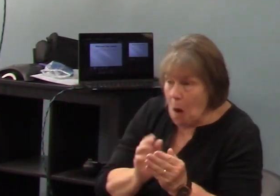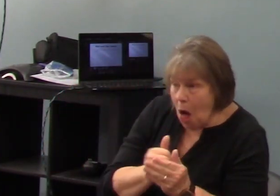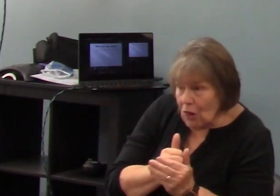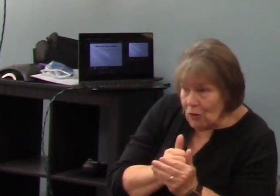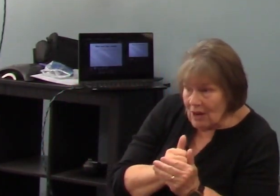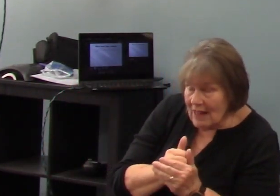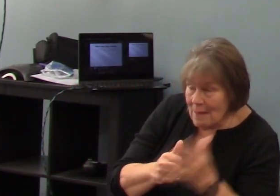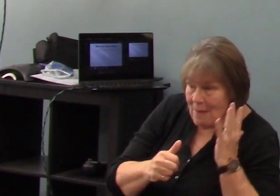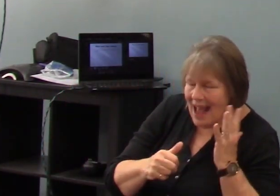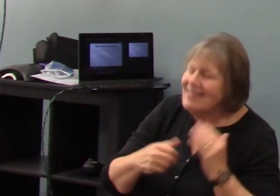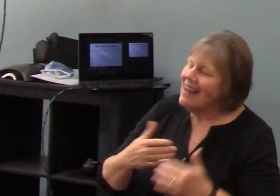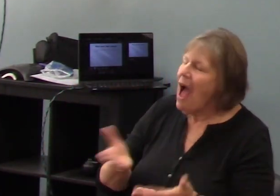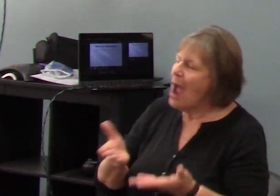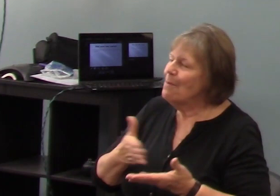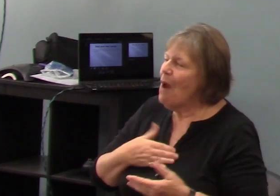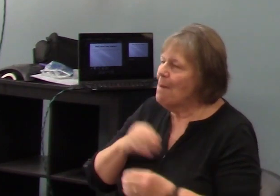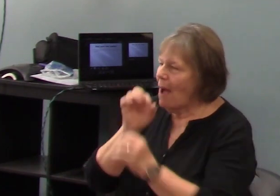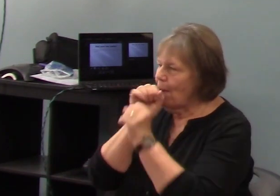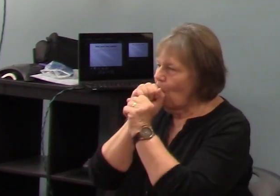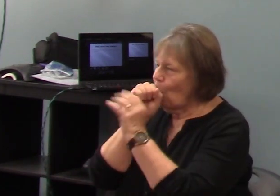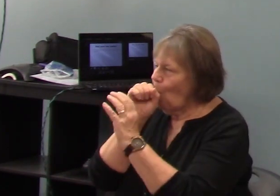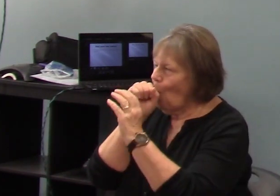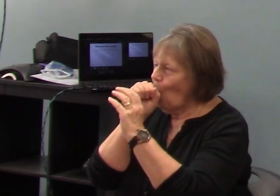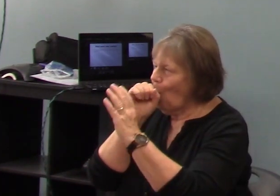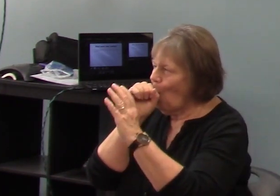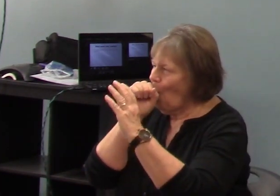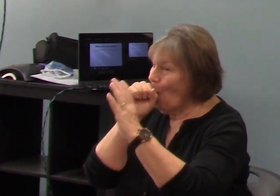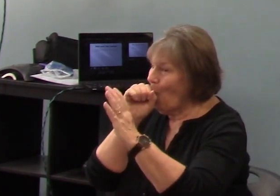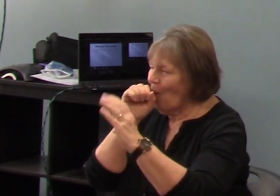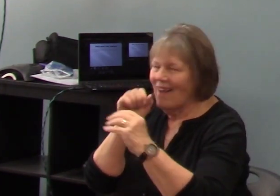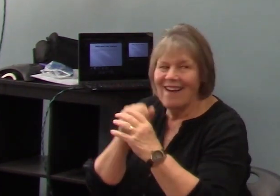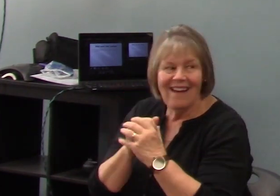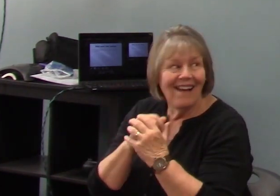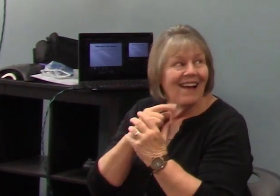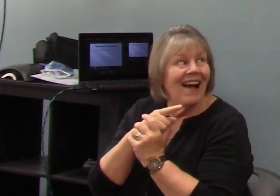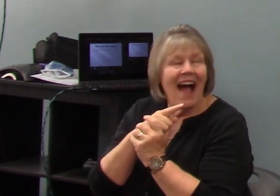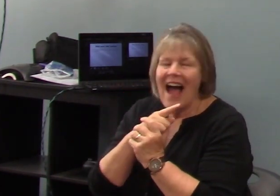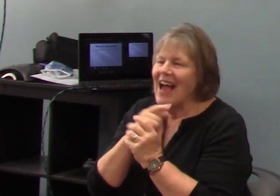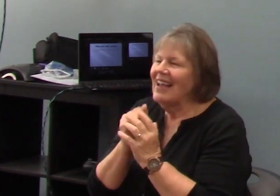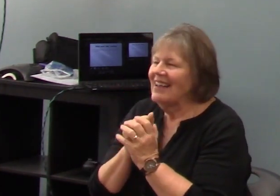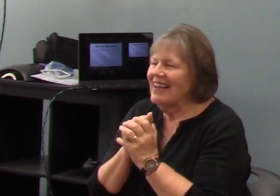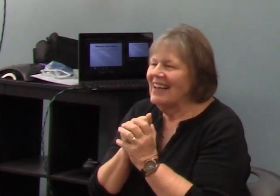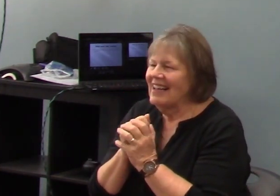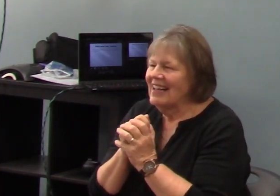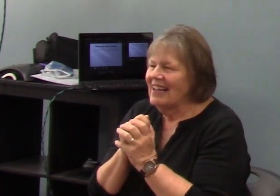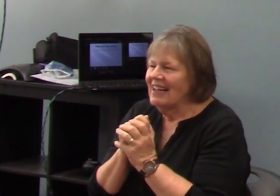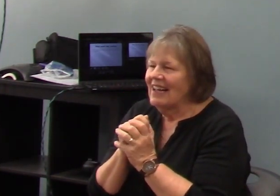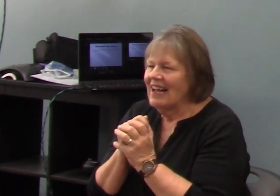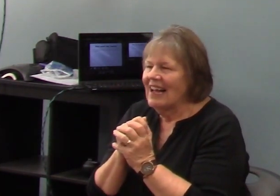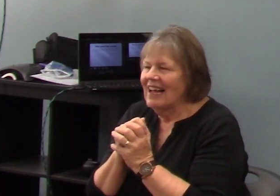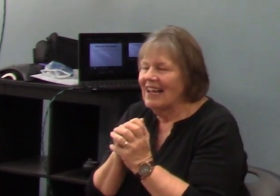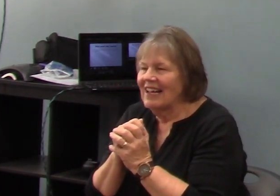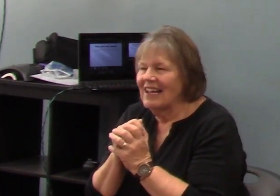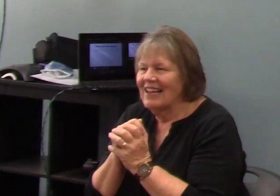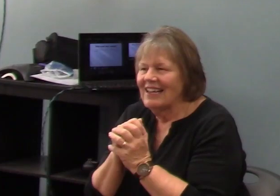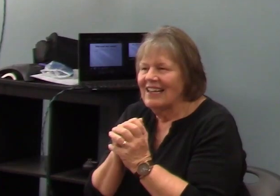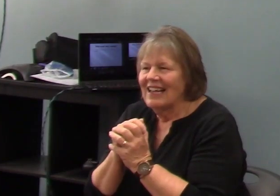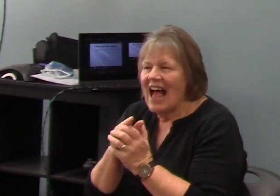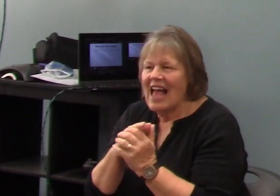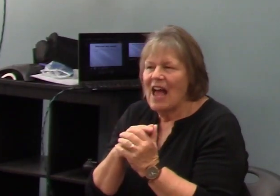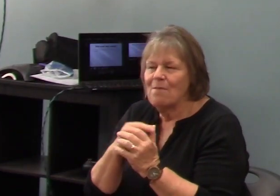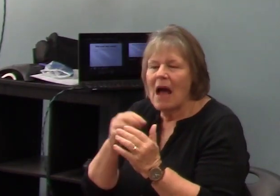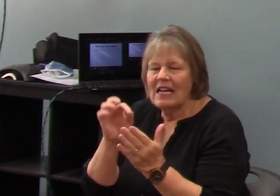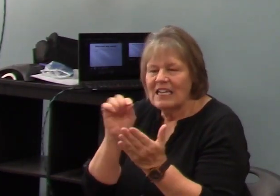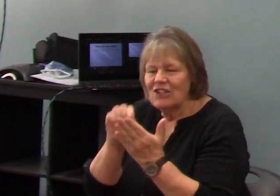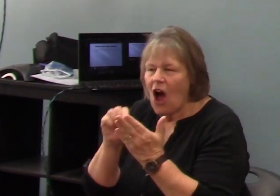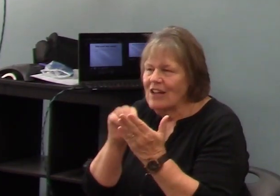week. Okay, so I put some dots on here in Sharpie, and it totally doesn't even